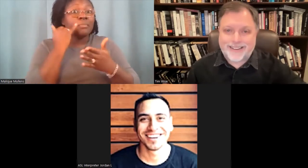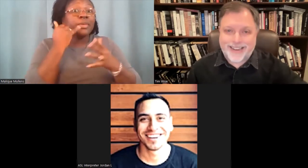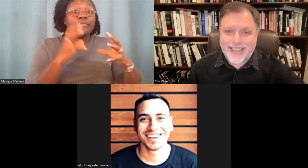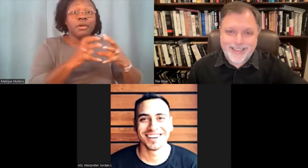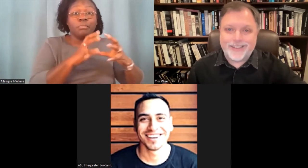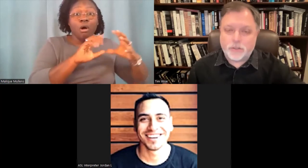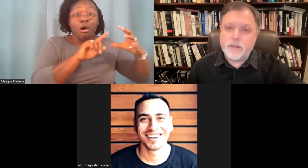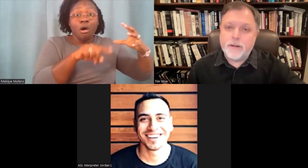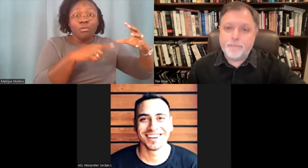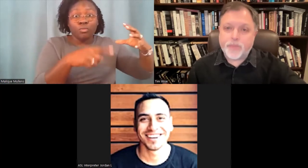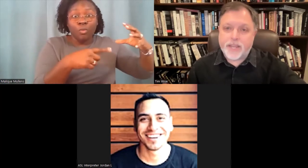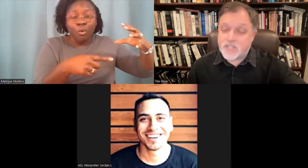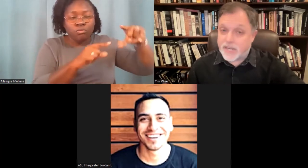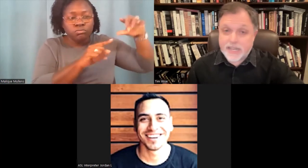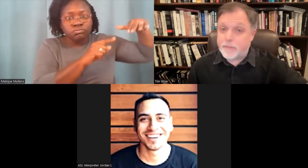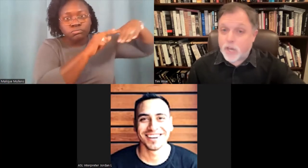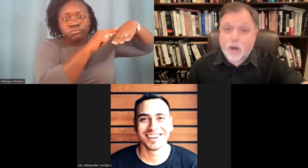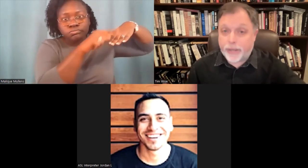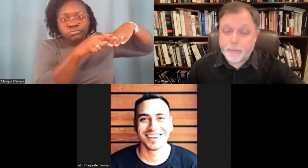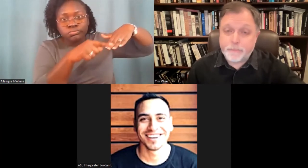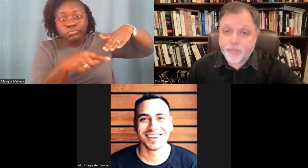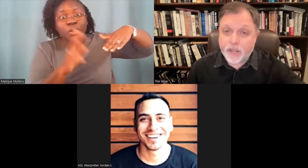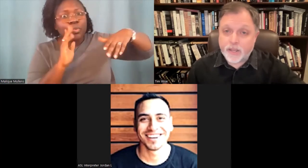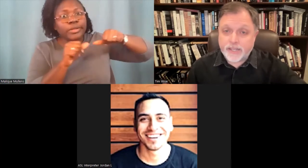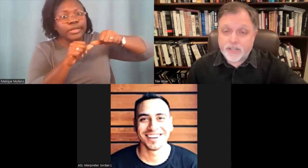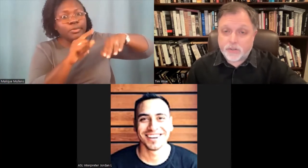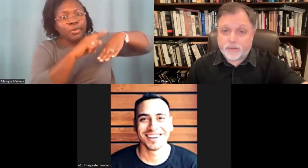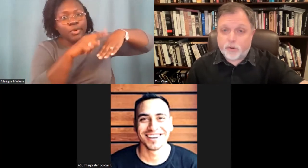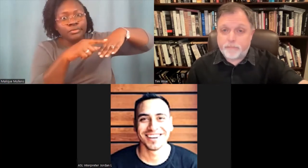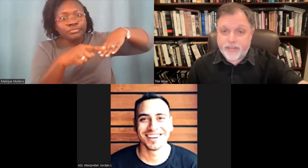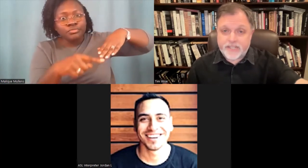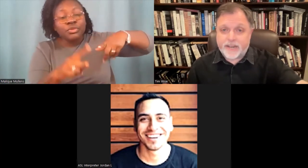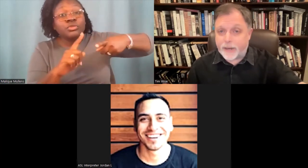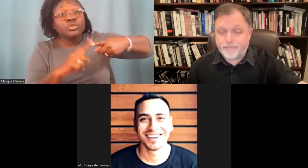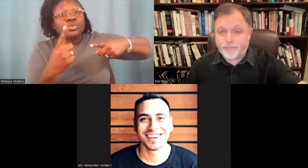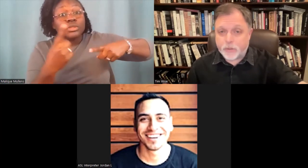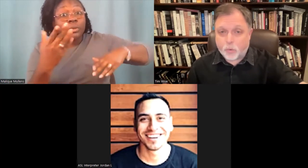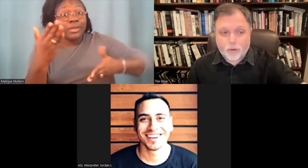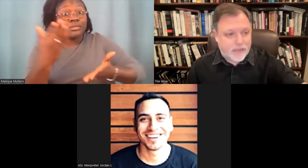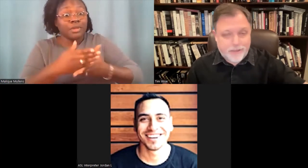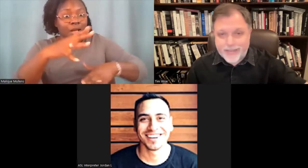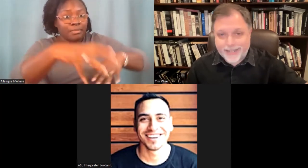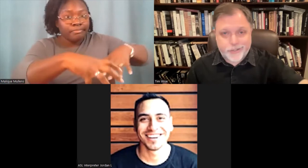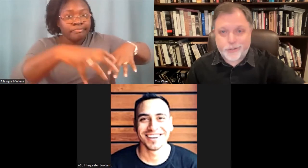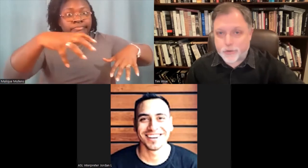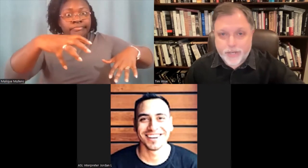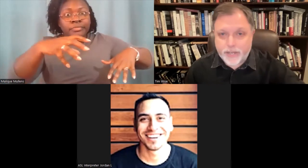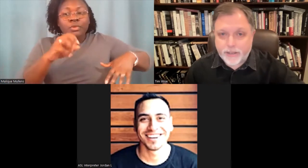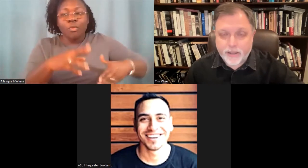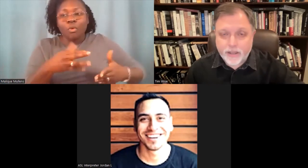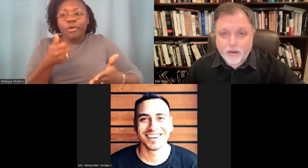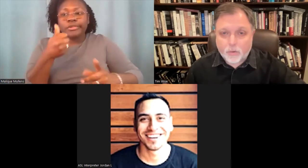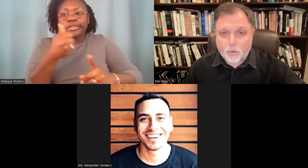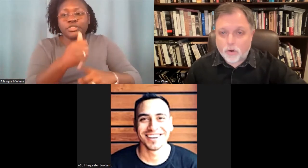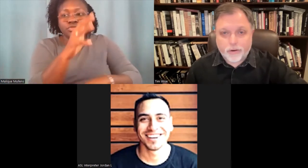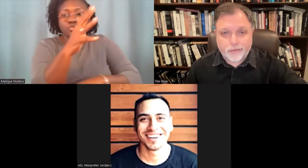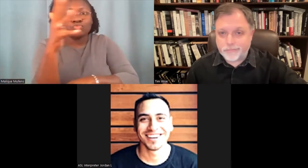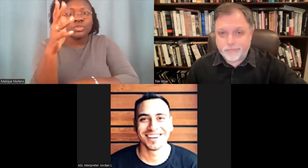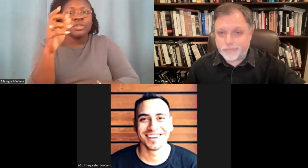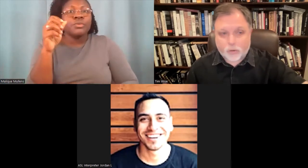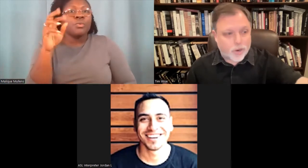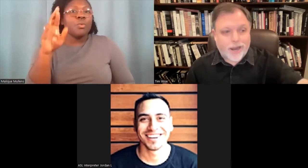ball down a hill, it is going to keep going until someone picks it up, or maybe it hits a tree